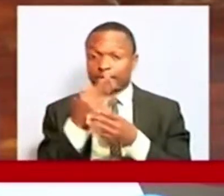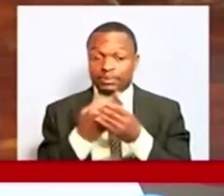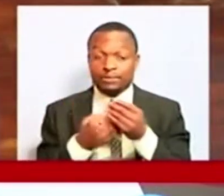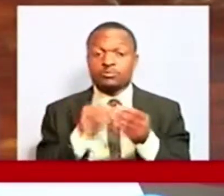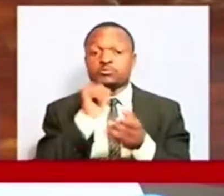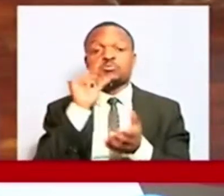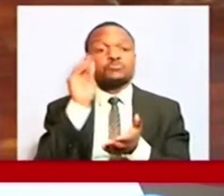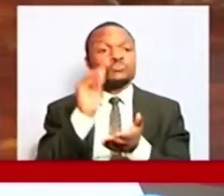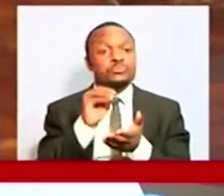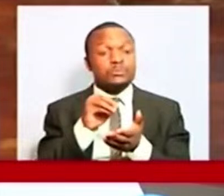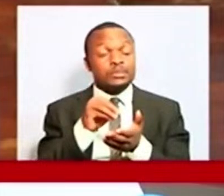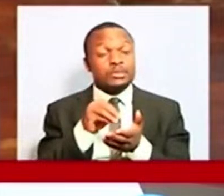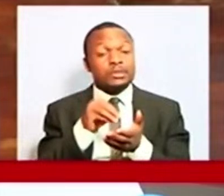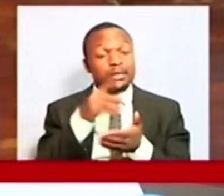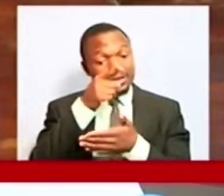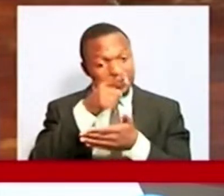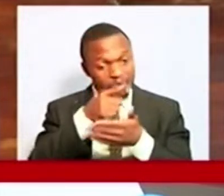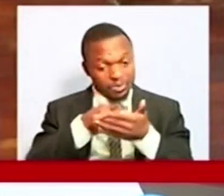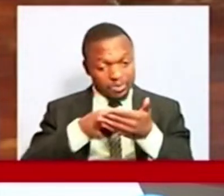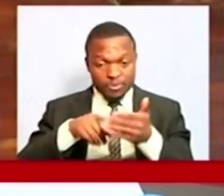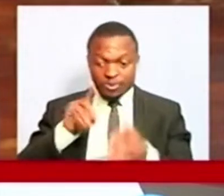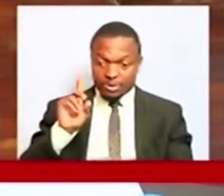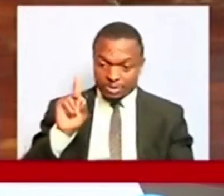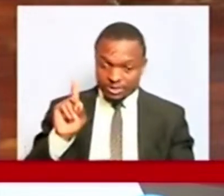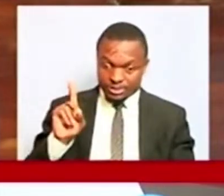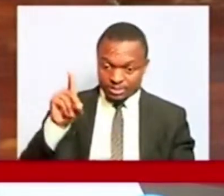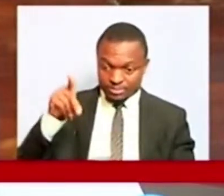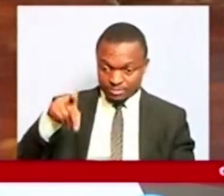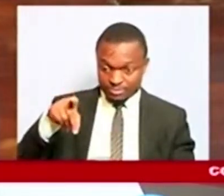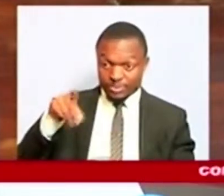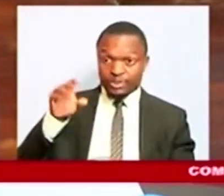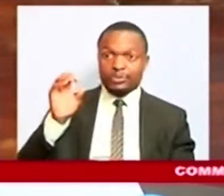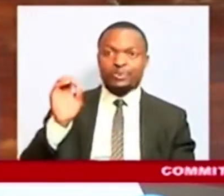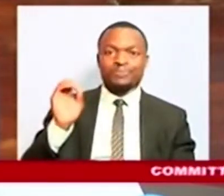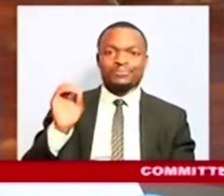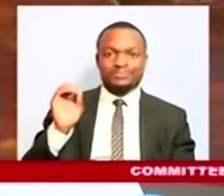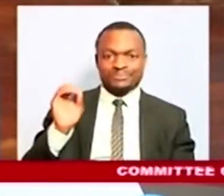What is it that the DPO